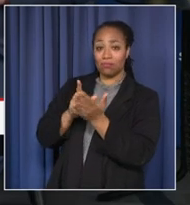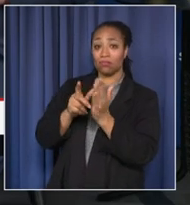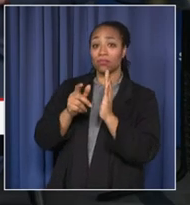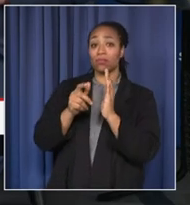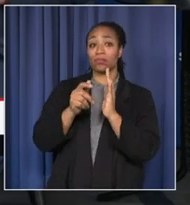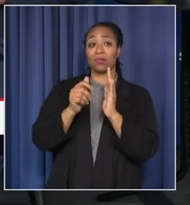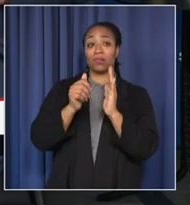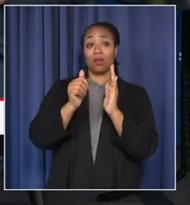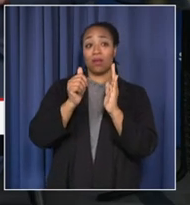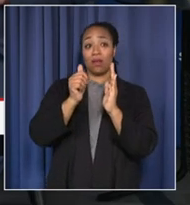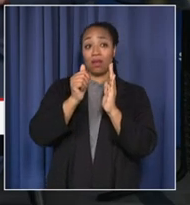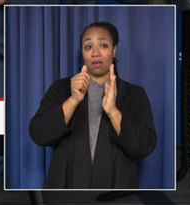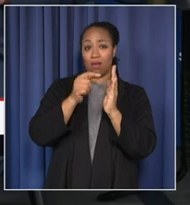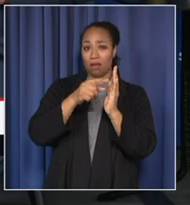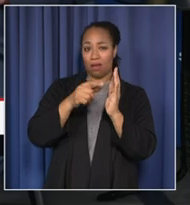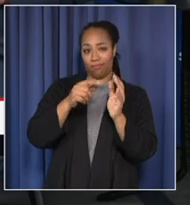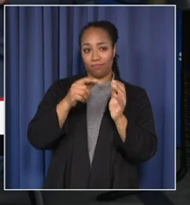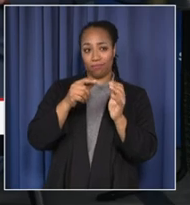the U.S. Attorney's